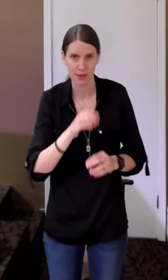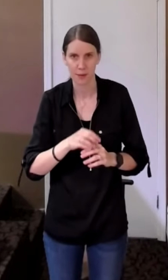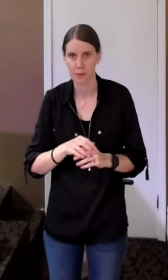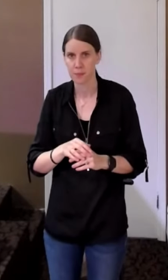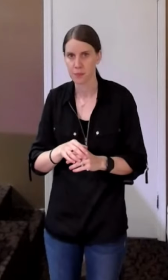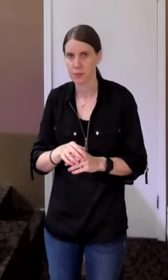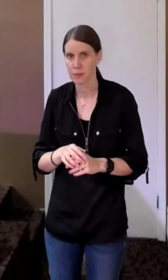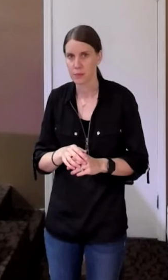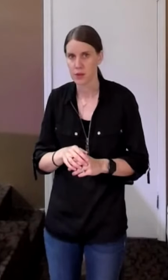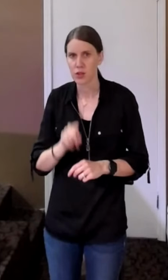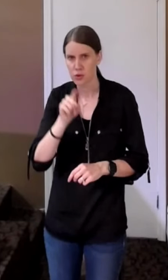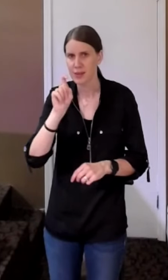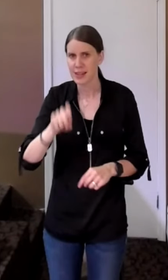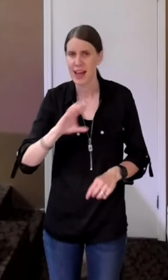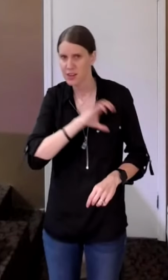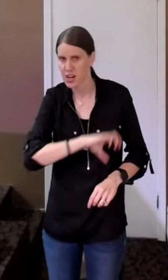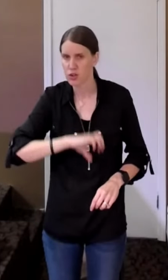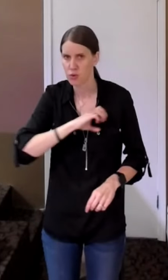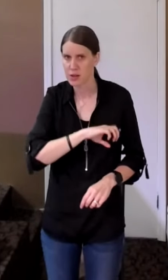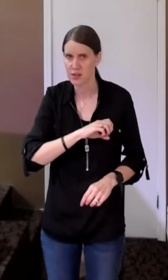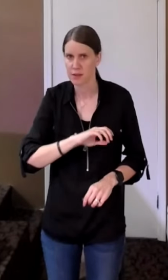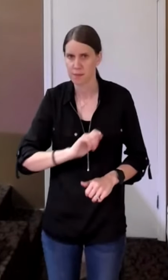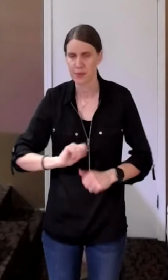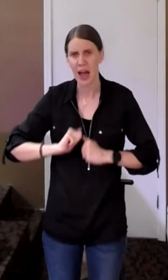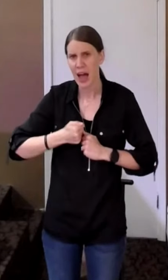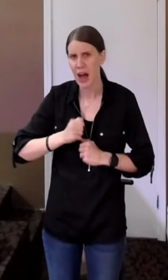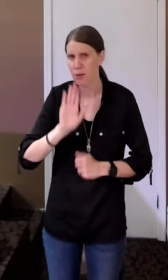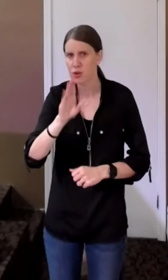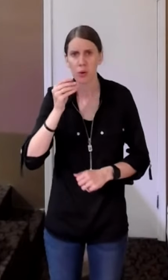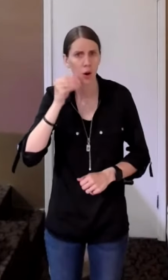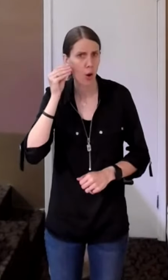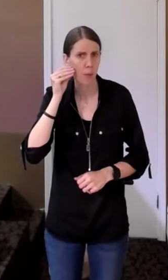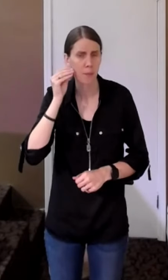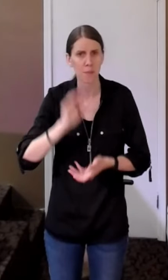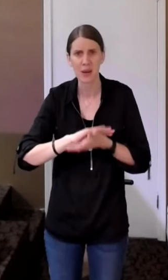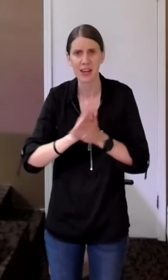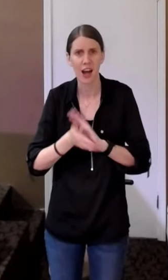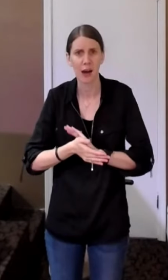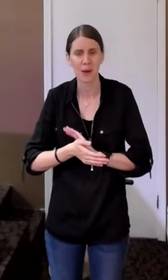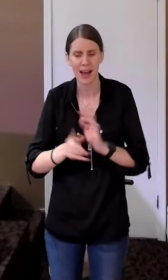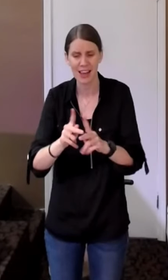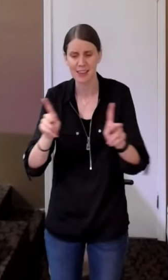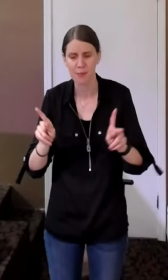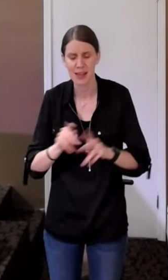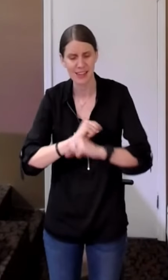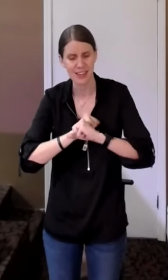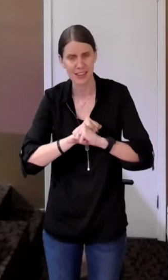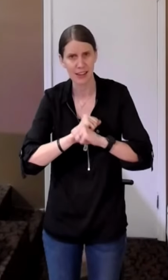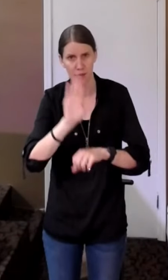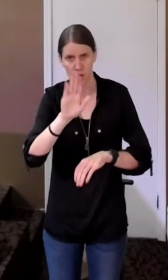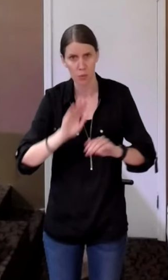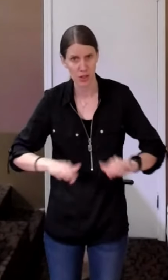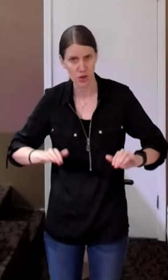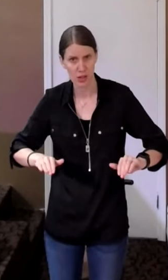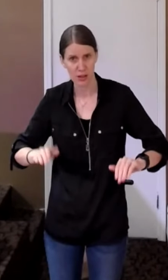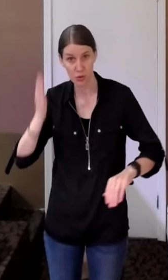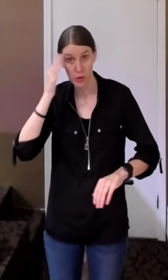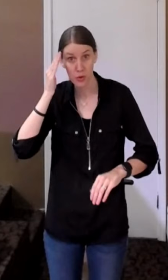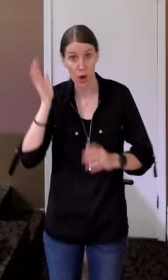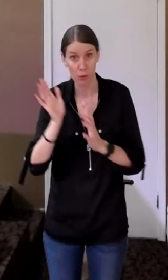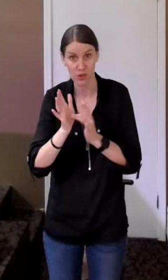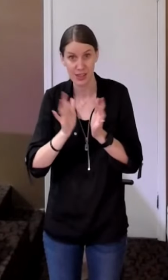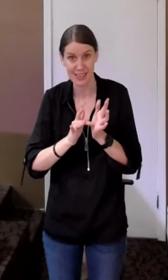need to have these characteristics. How is your home going to be a haven for your children to get to know God,